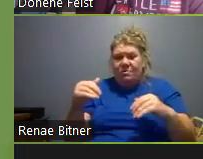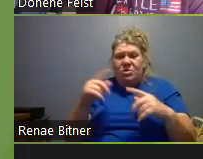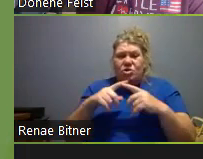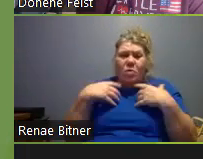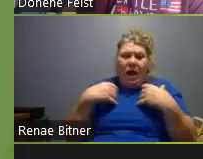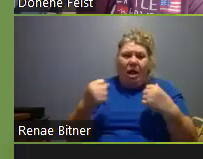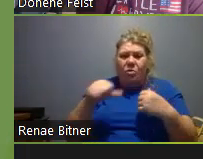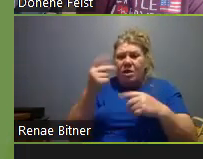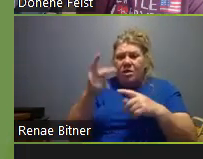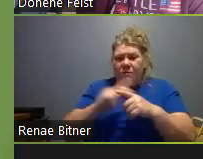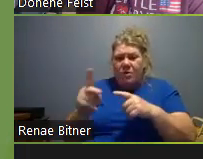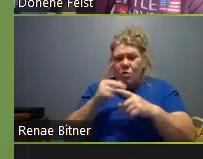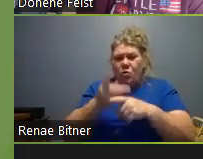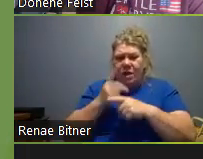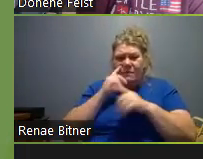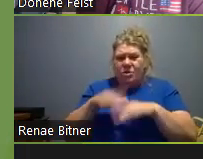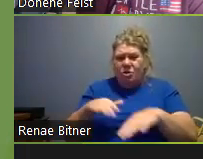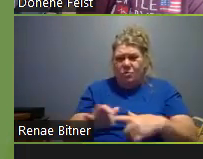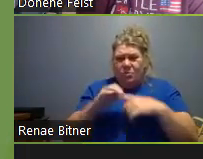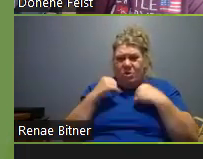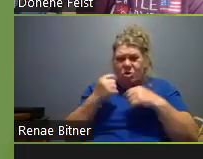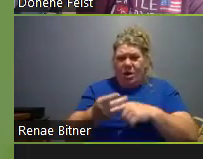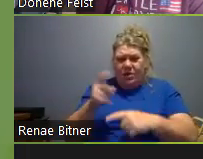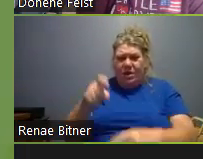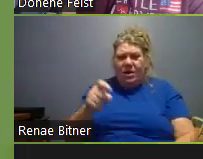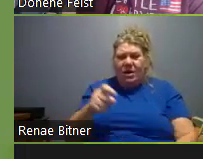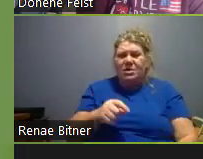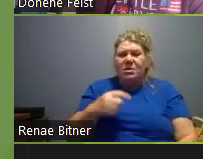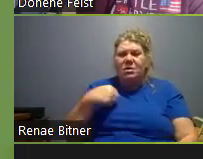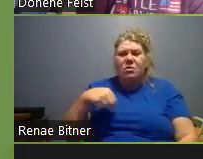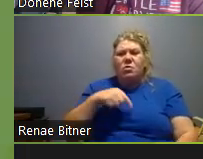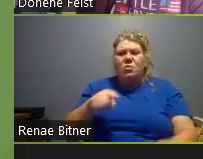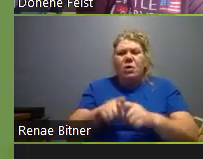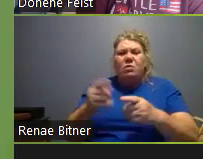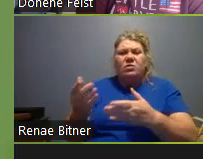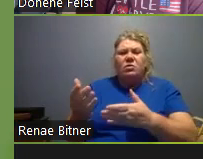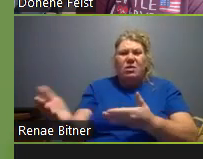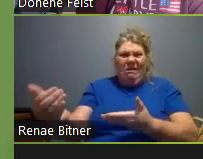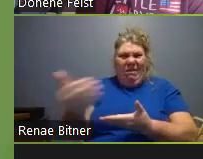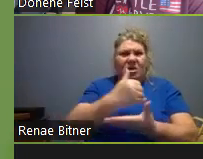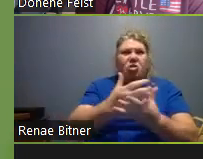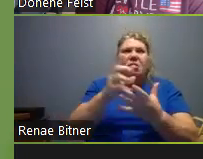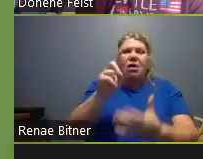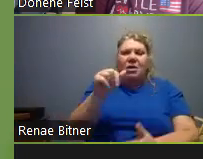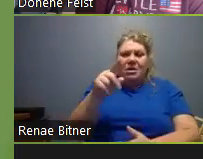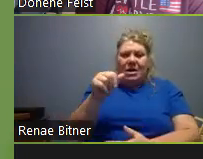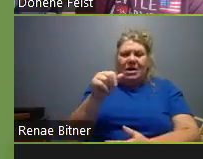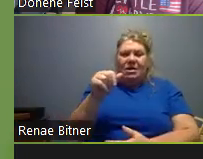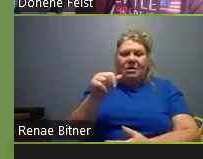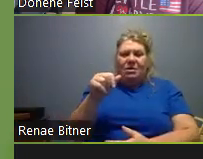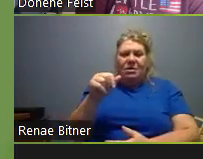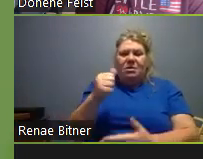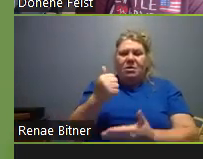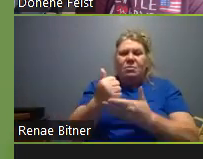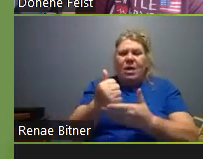and other professionals who care for children with special health care needs. And we collect a whole lot of data for to